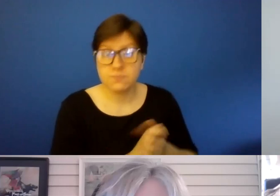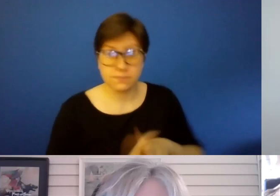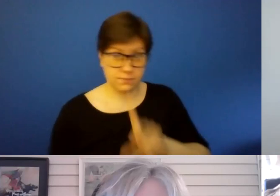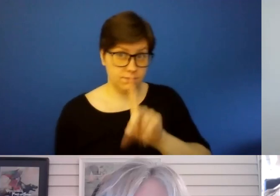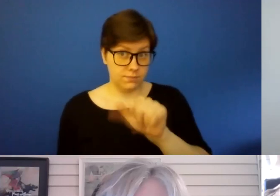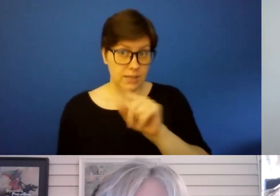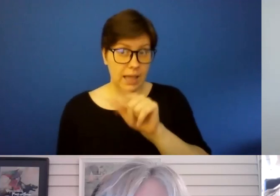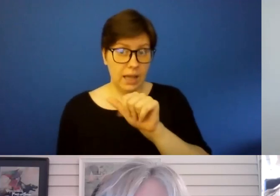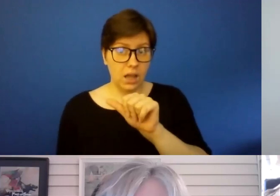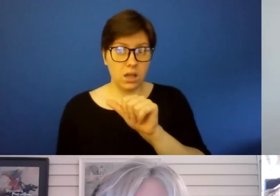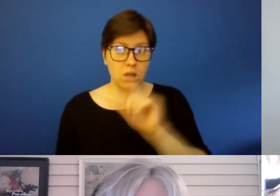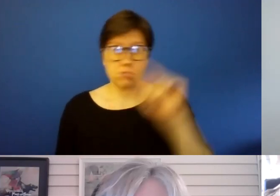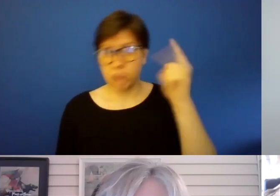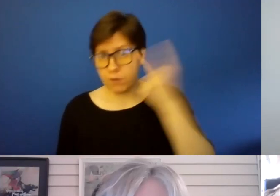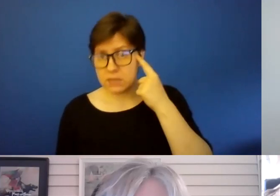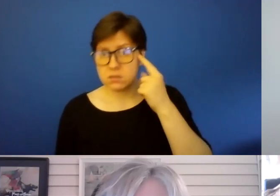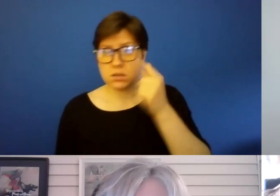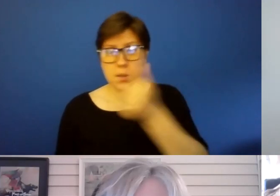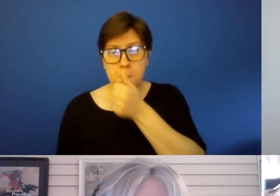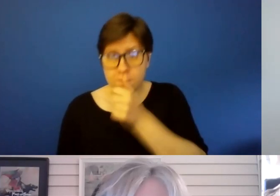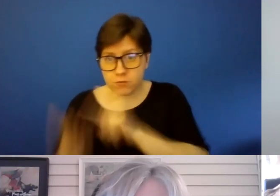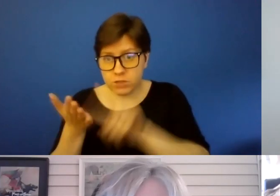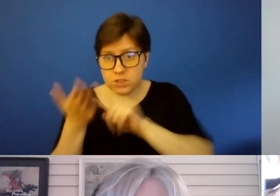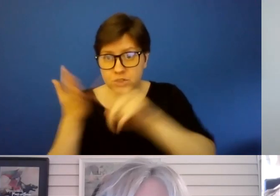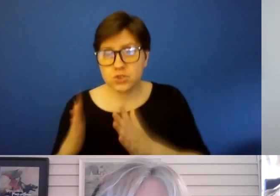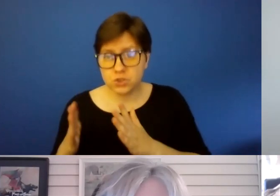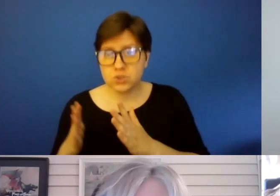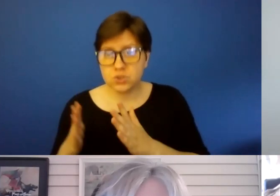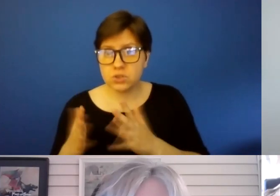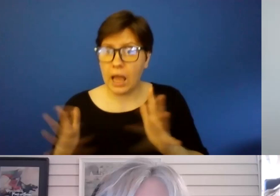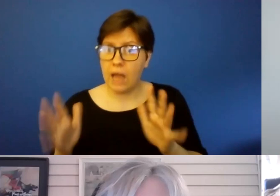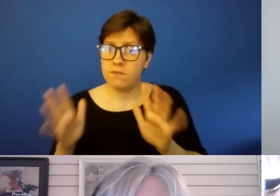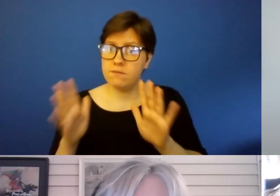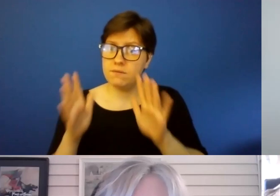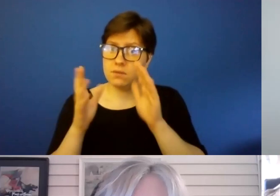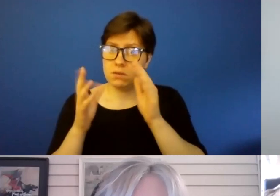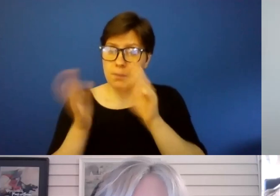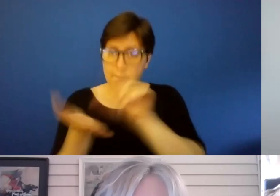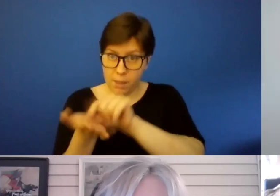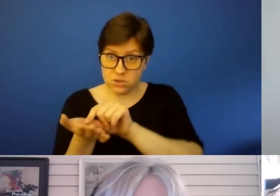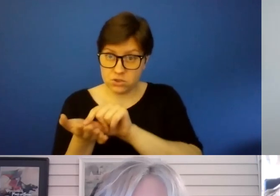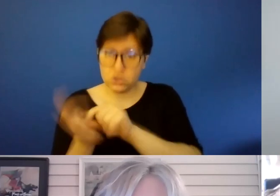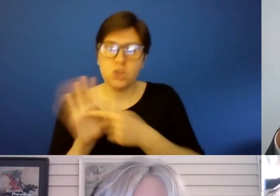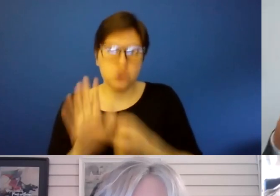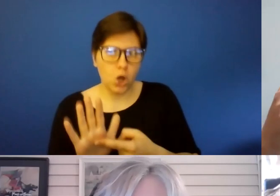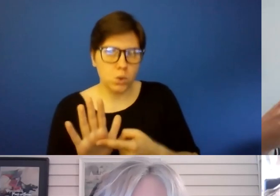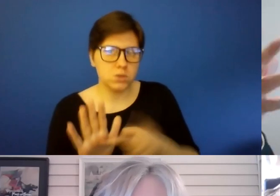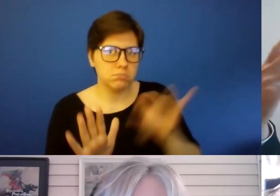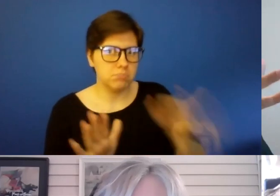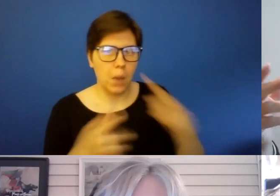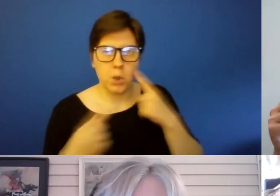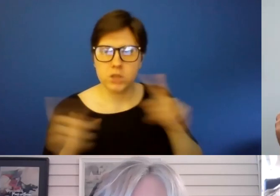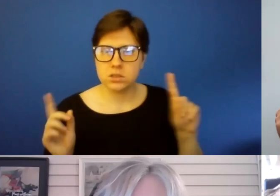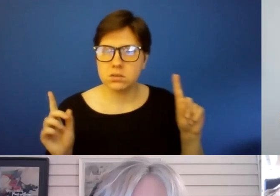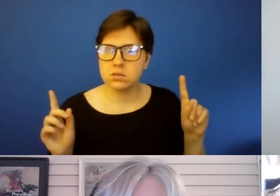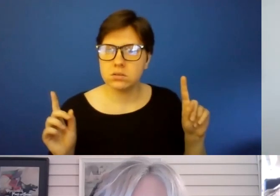right, that the government and that private researchers have published shows that the safeguards work. And this is